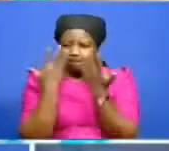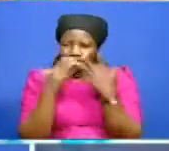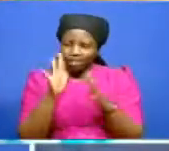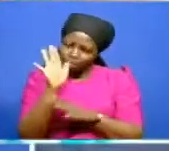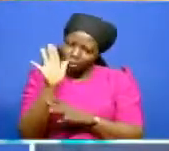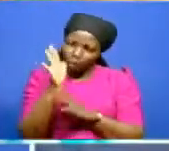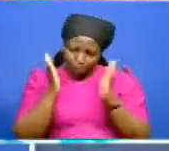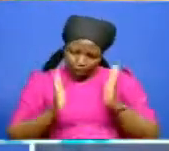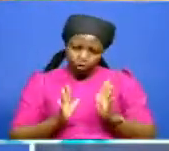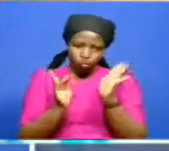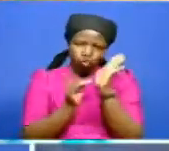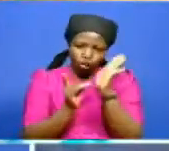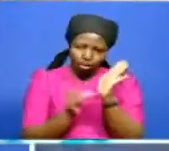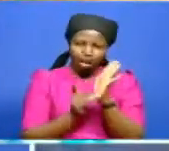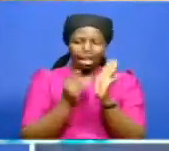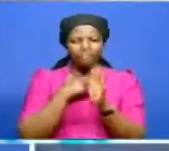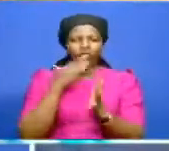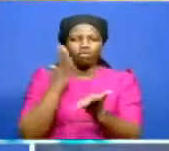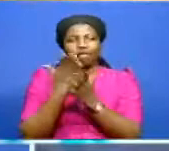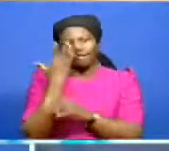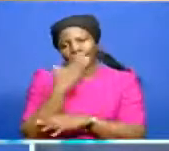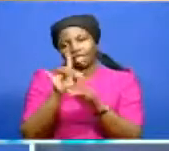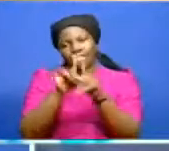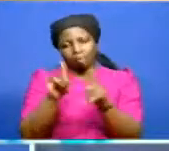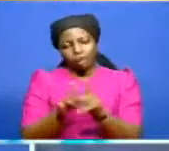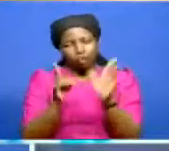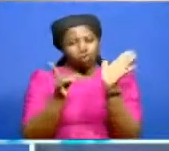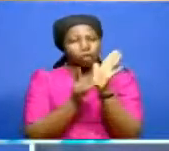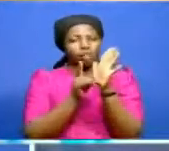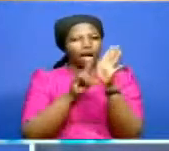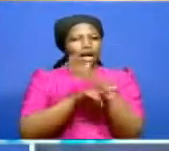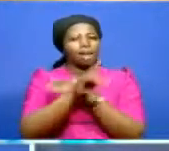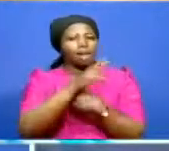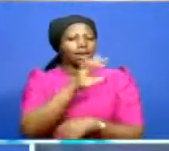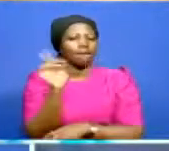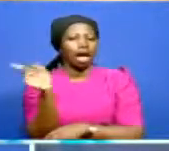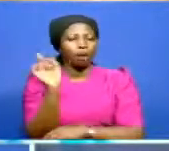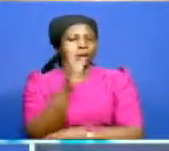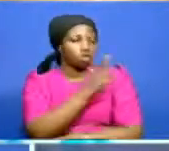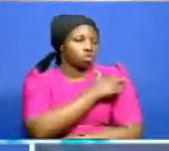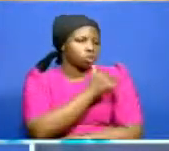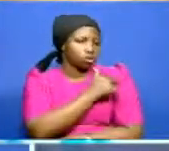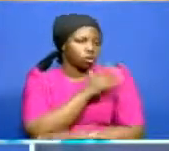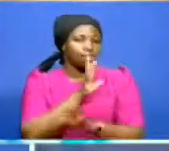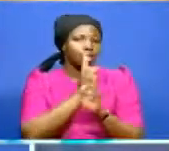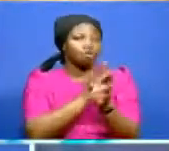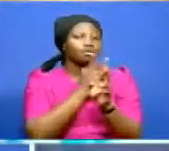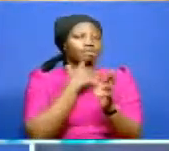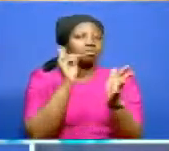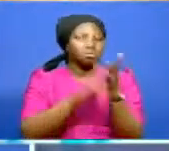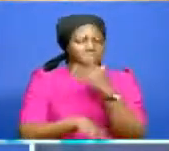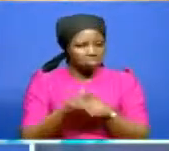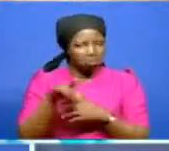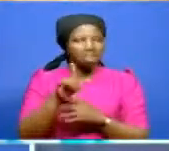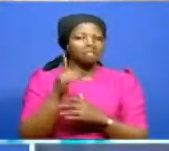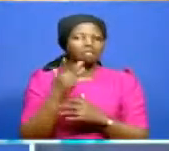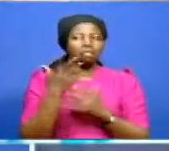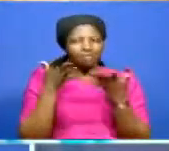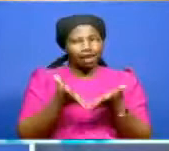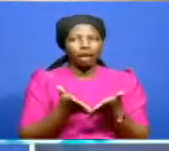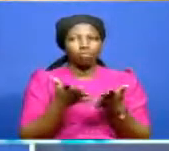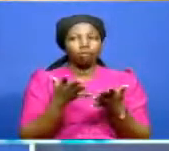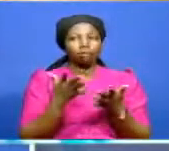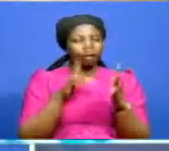as well as doctors at Nairobi Hospital. The report says, according to the doctors, he's in